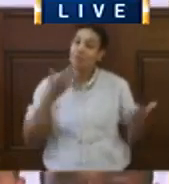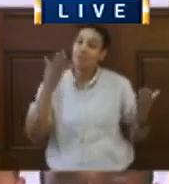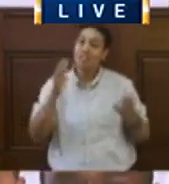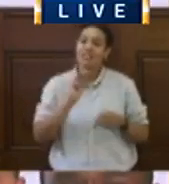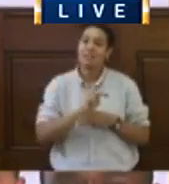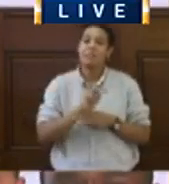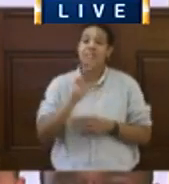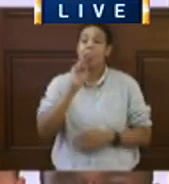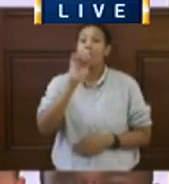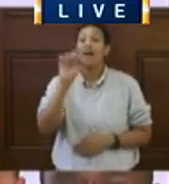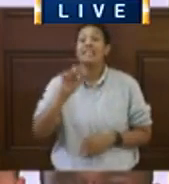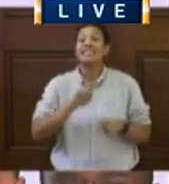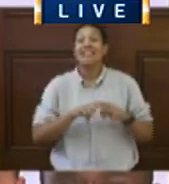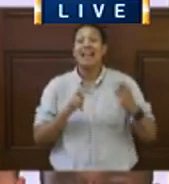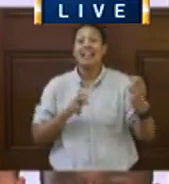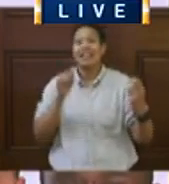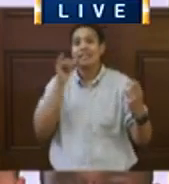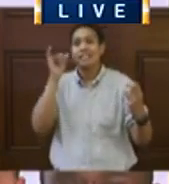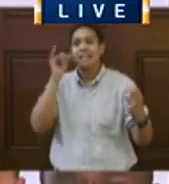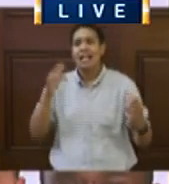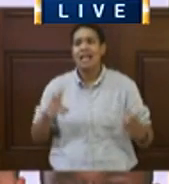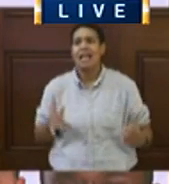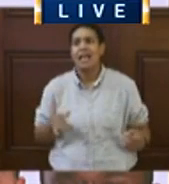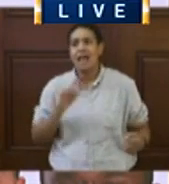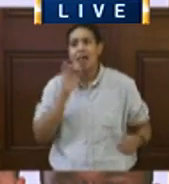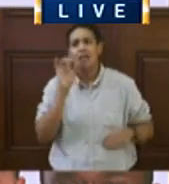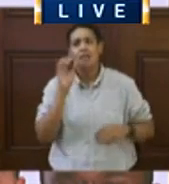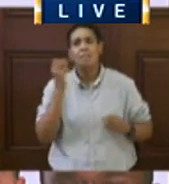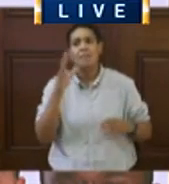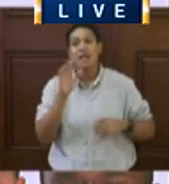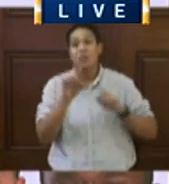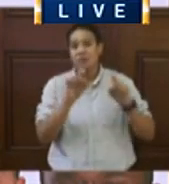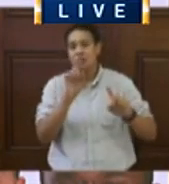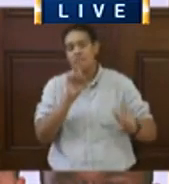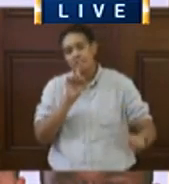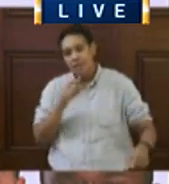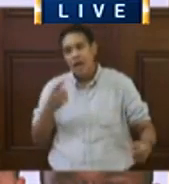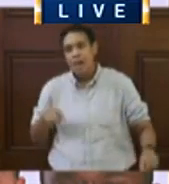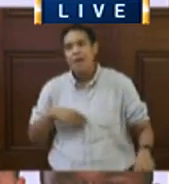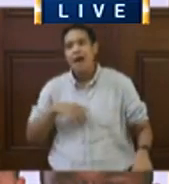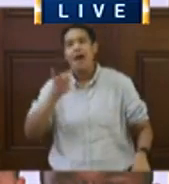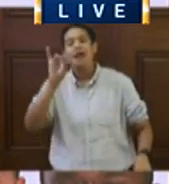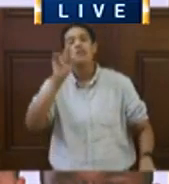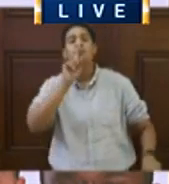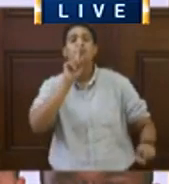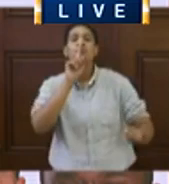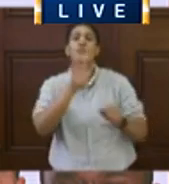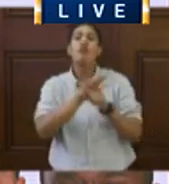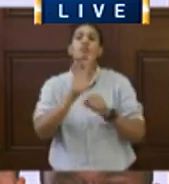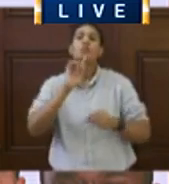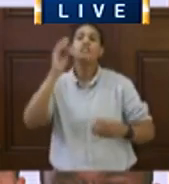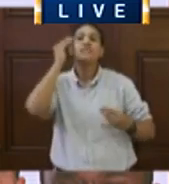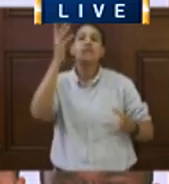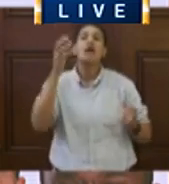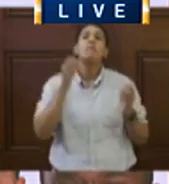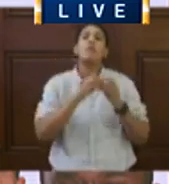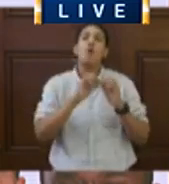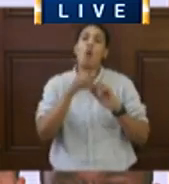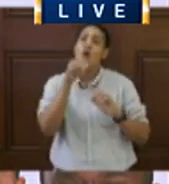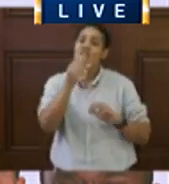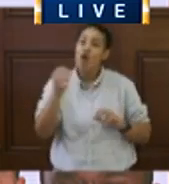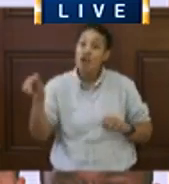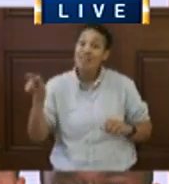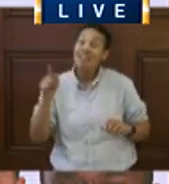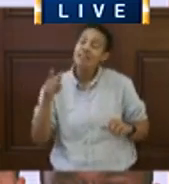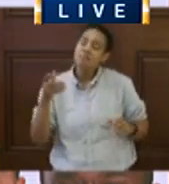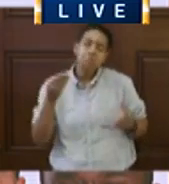yesterday and fielded many of those questions, and I did promise that we would say more about how they would be funded. The mechanisms are in